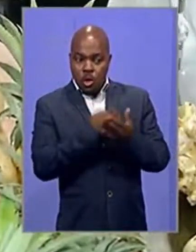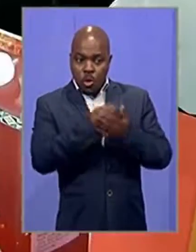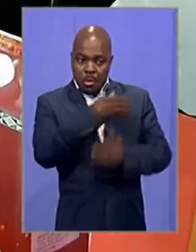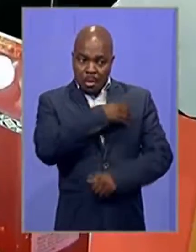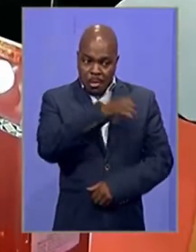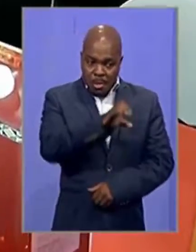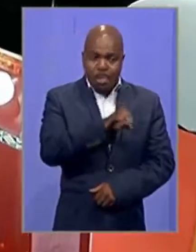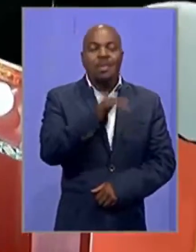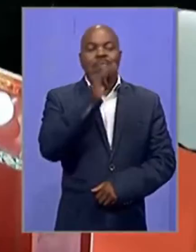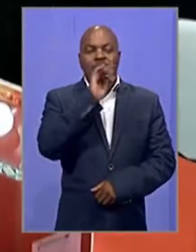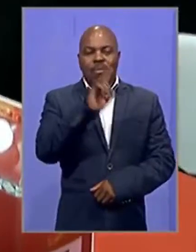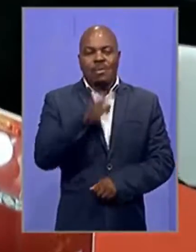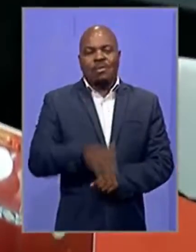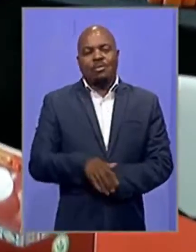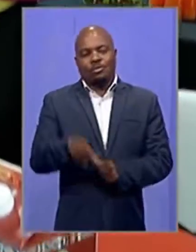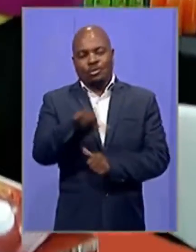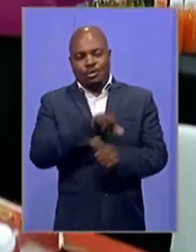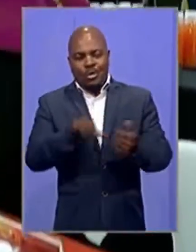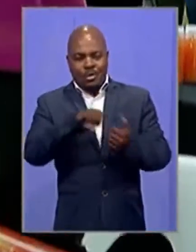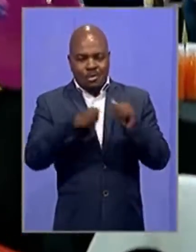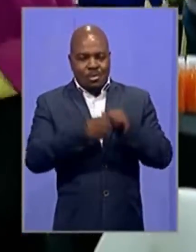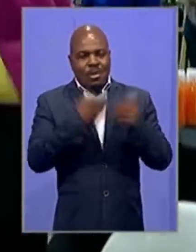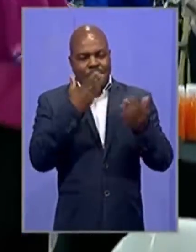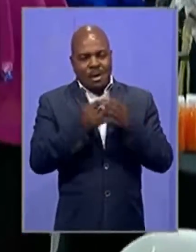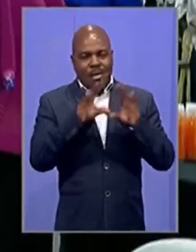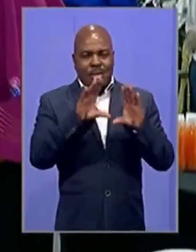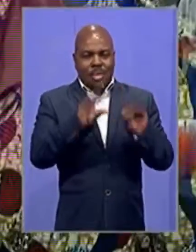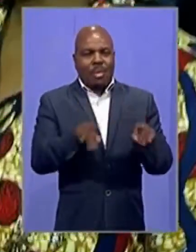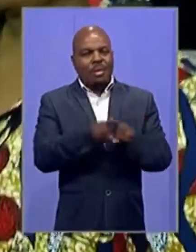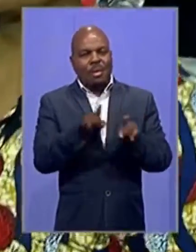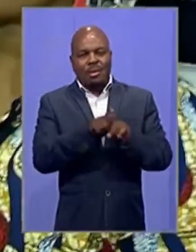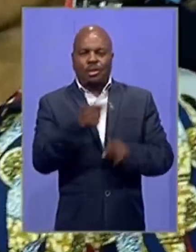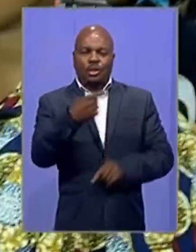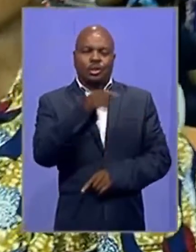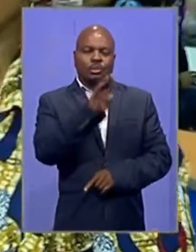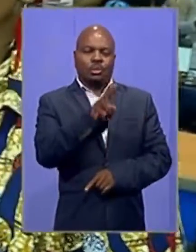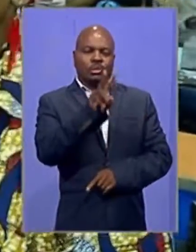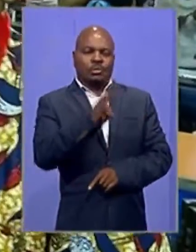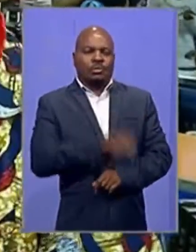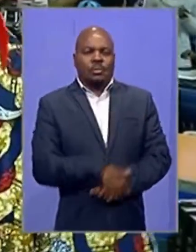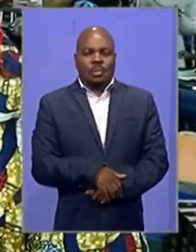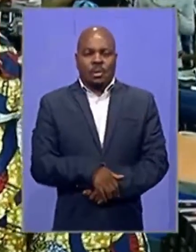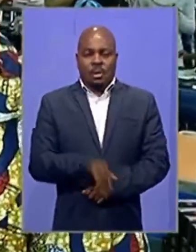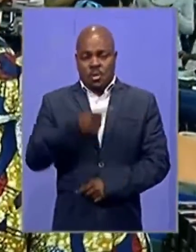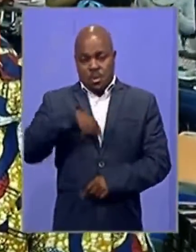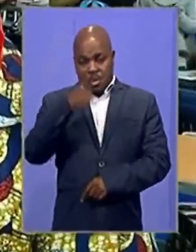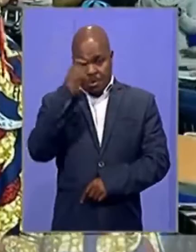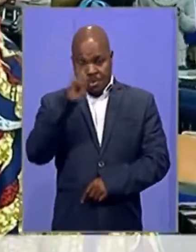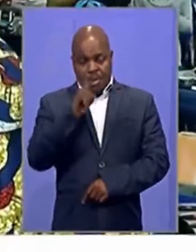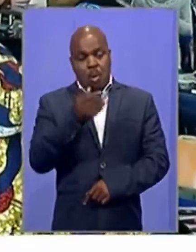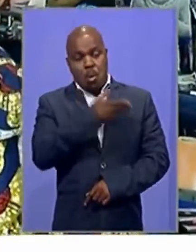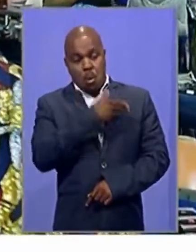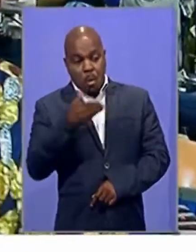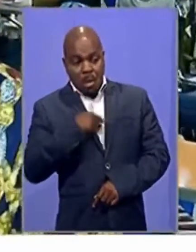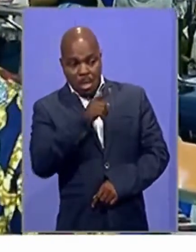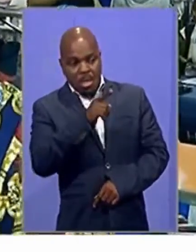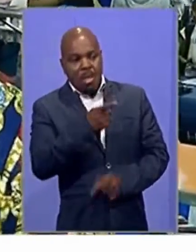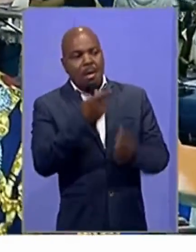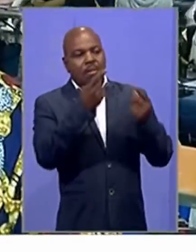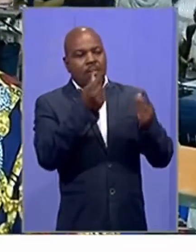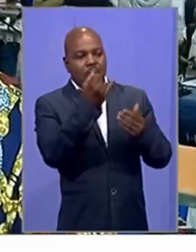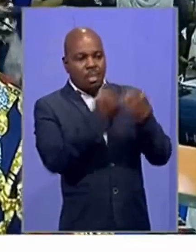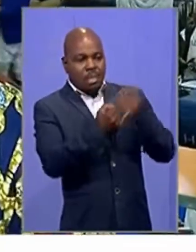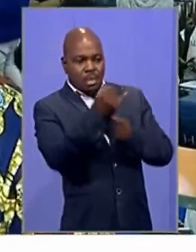fokotsa dikgwetlo tsa loago di tshwana le tirisodikgoka ya bong. We believe that if women are financially independent and